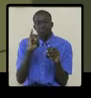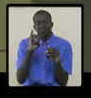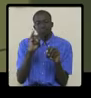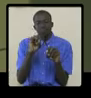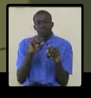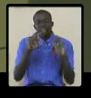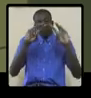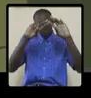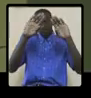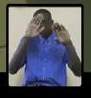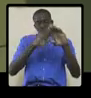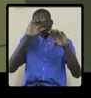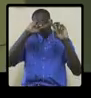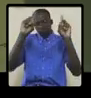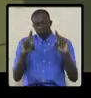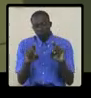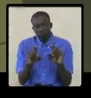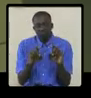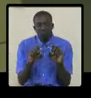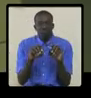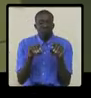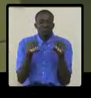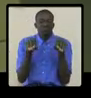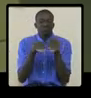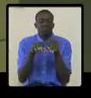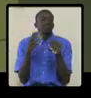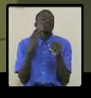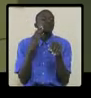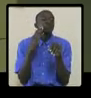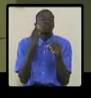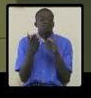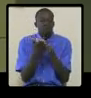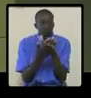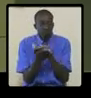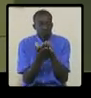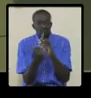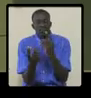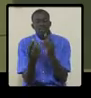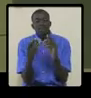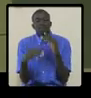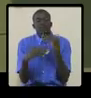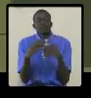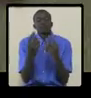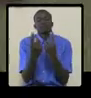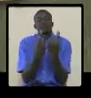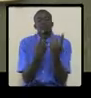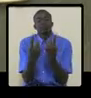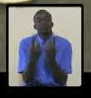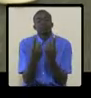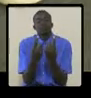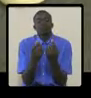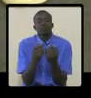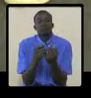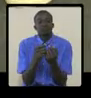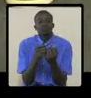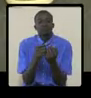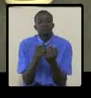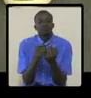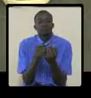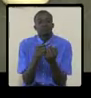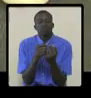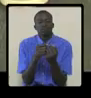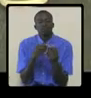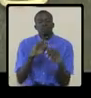Static electricity is created when there is friction between objects. The objects